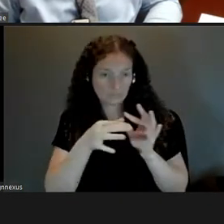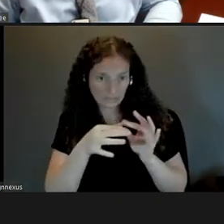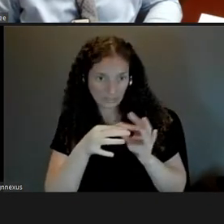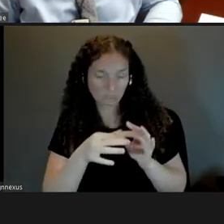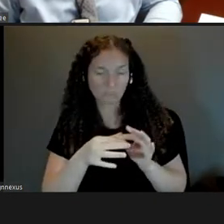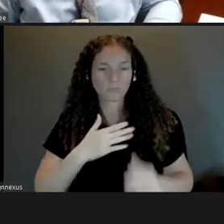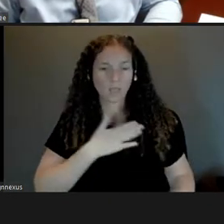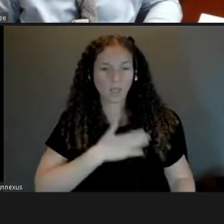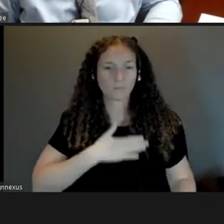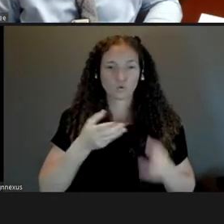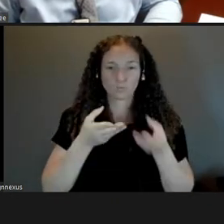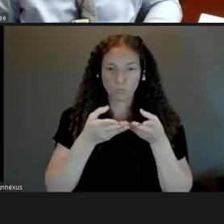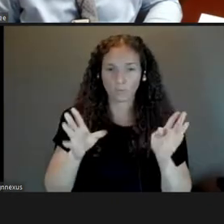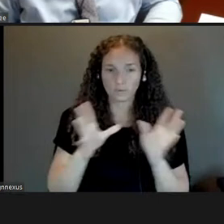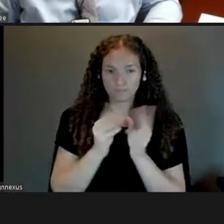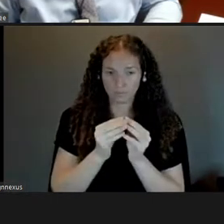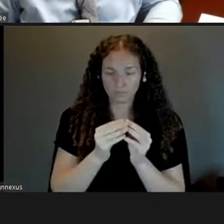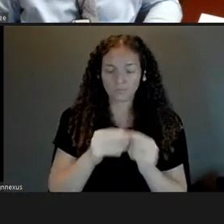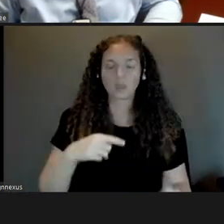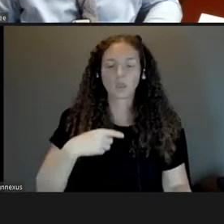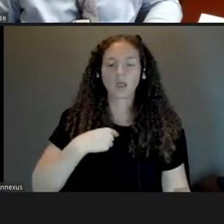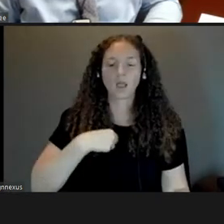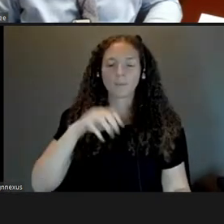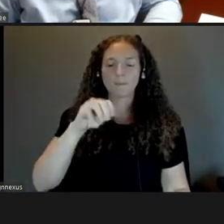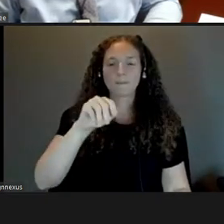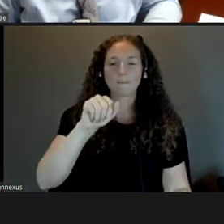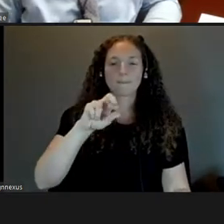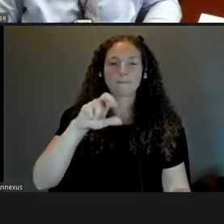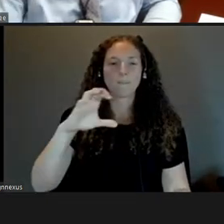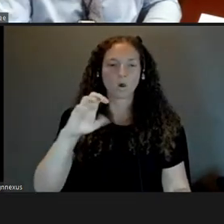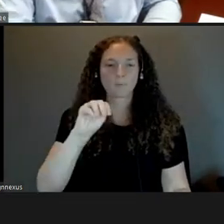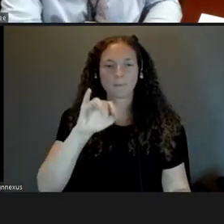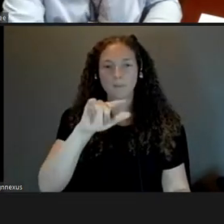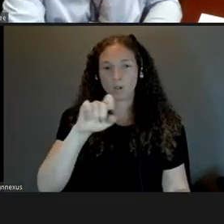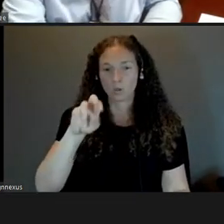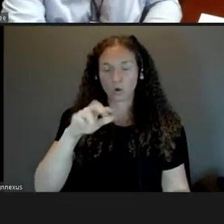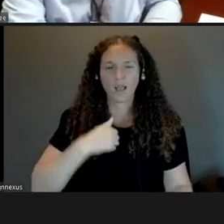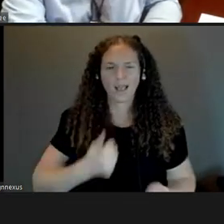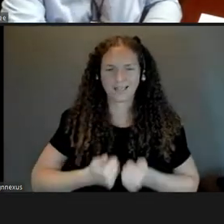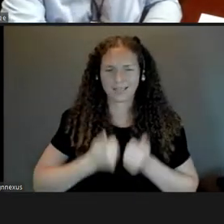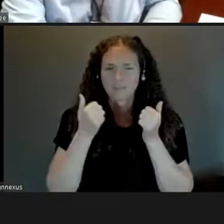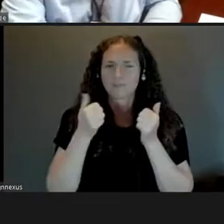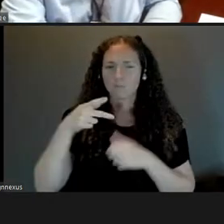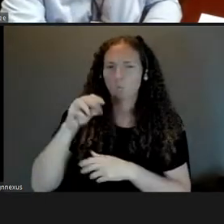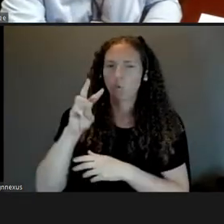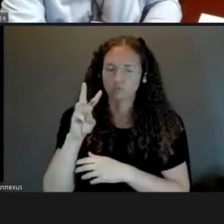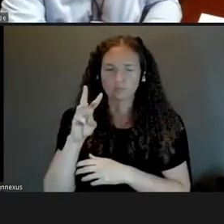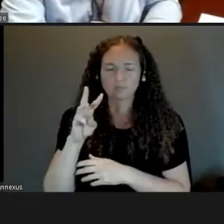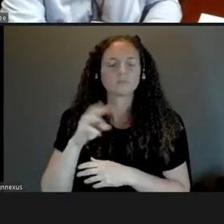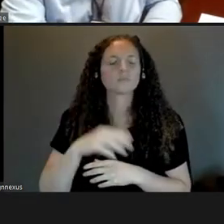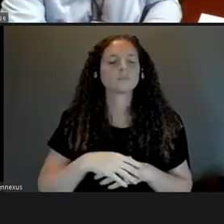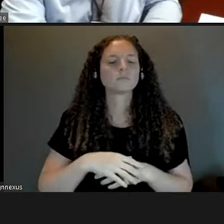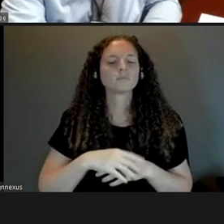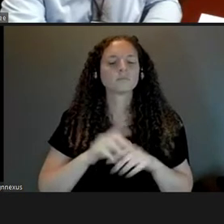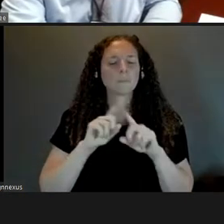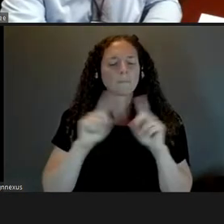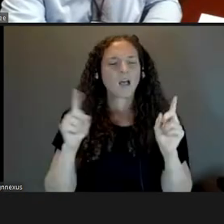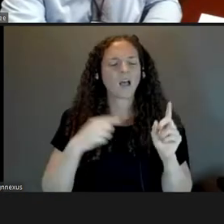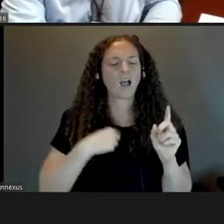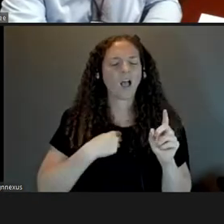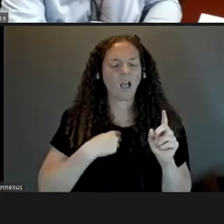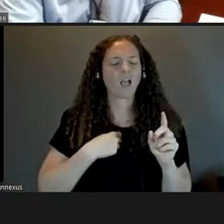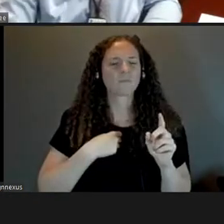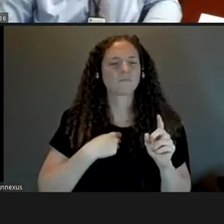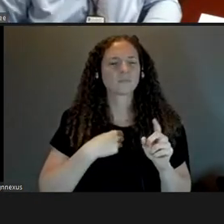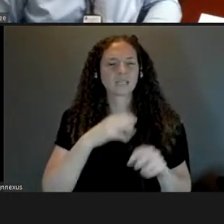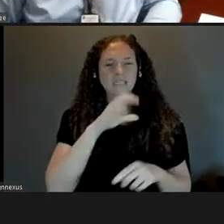hearings. Mark Miller, resident of Port Washington, but I speak to you in a different capacity. I'm also CEO of